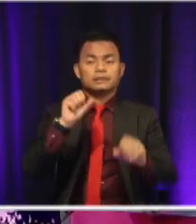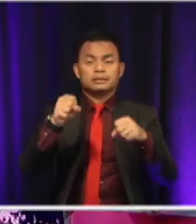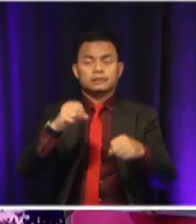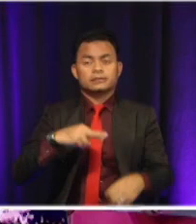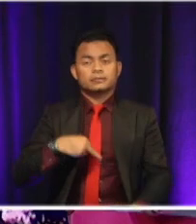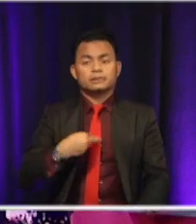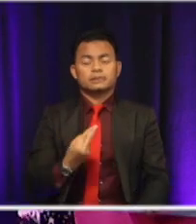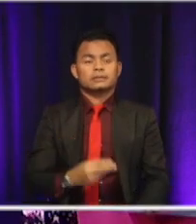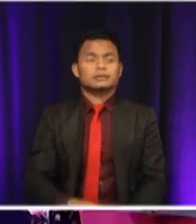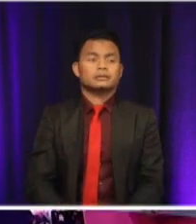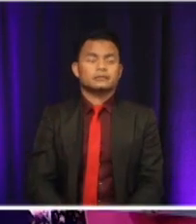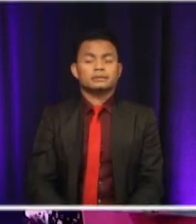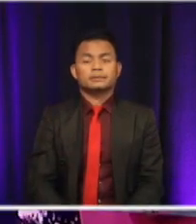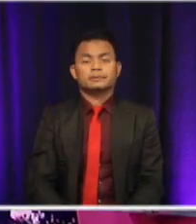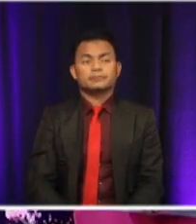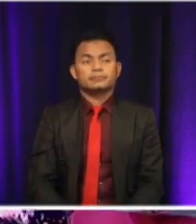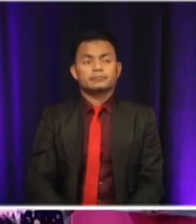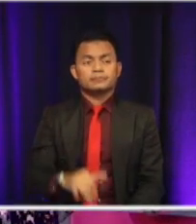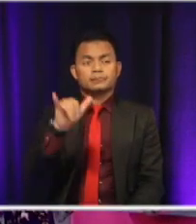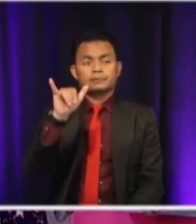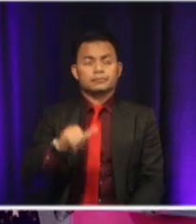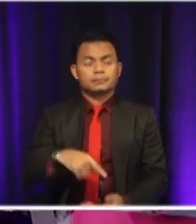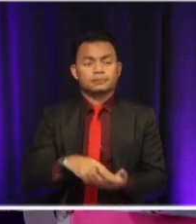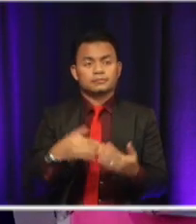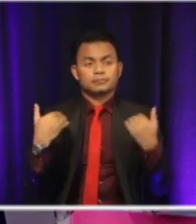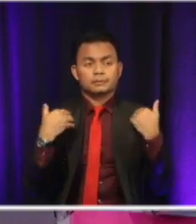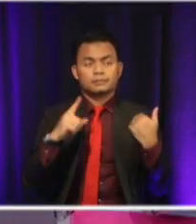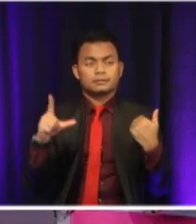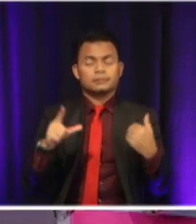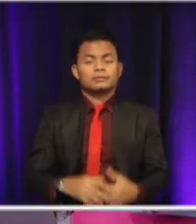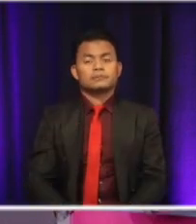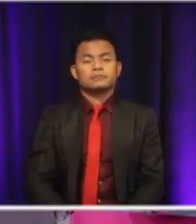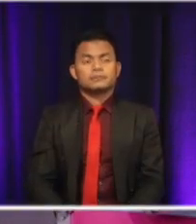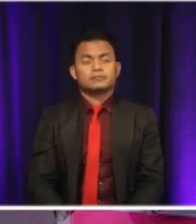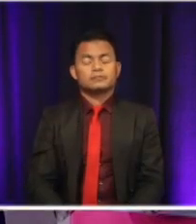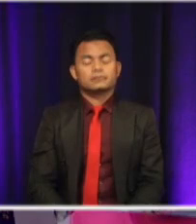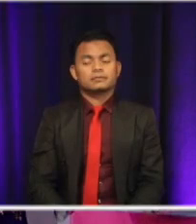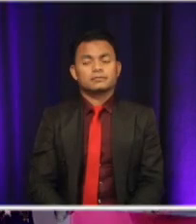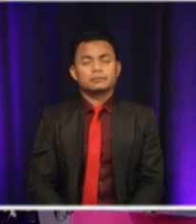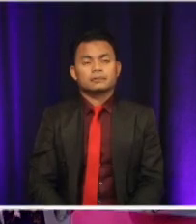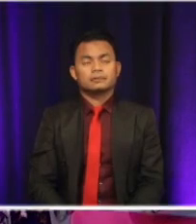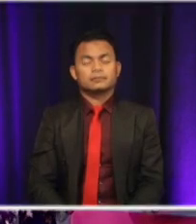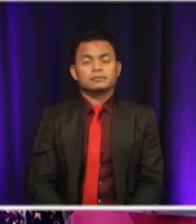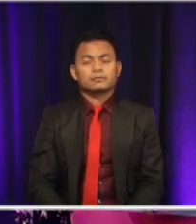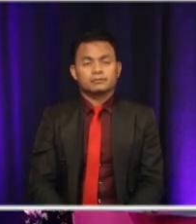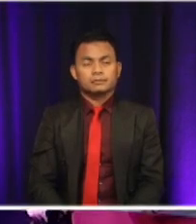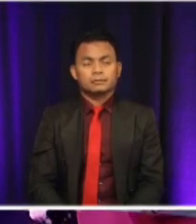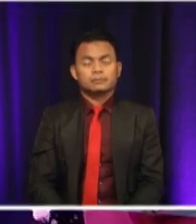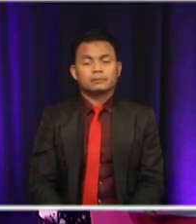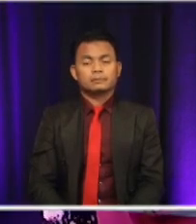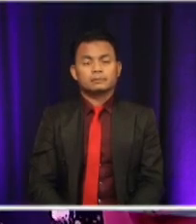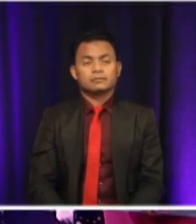going to read through and analyze 6 short stories or one of the 2 novels. By